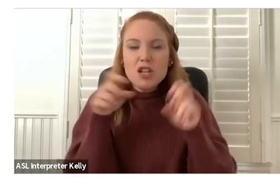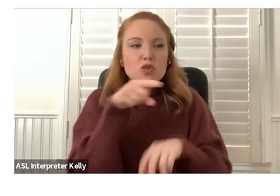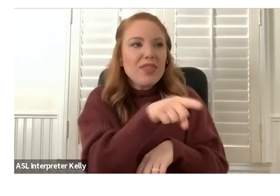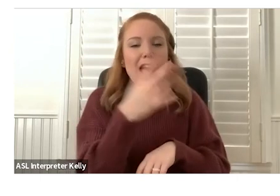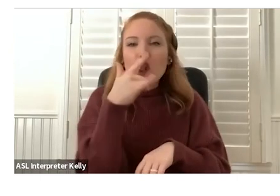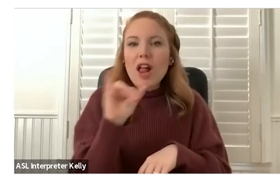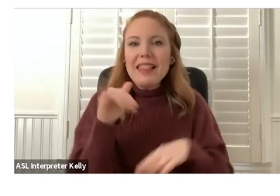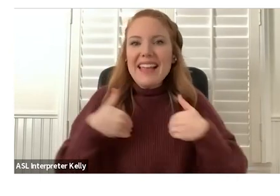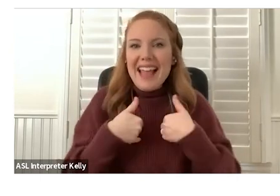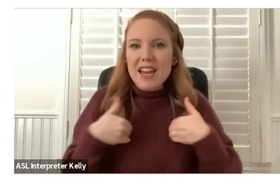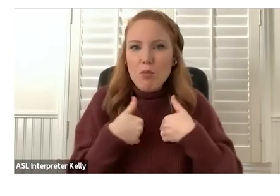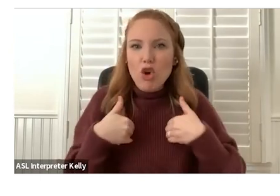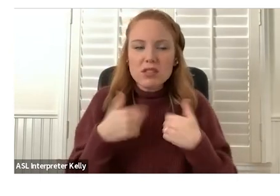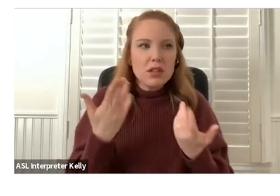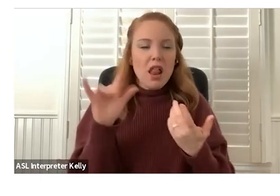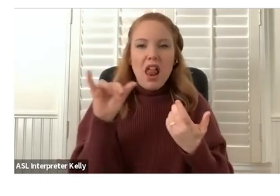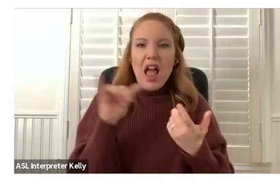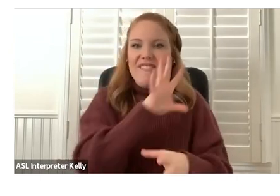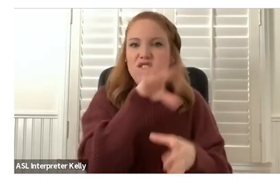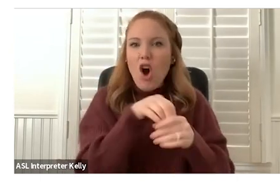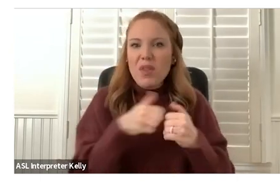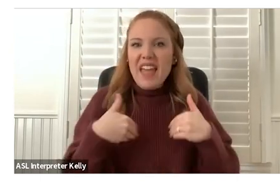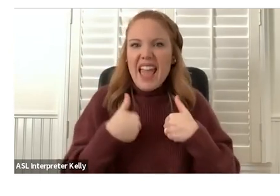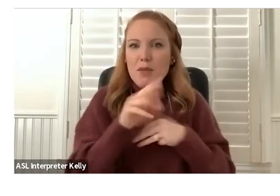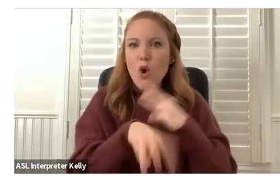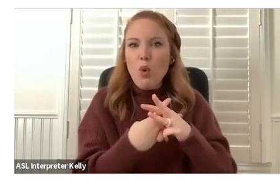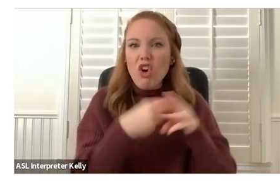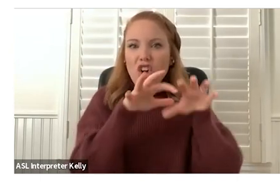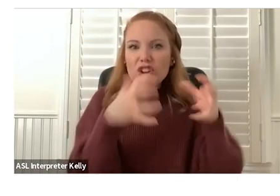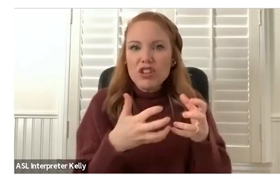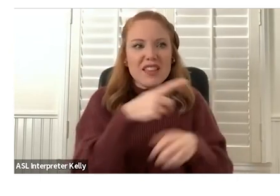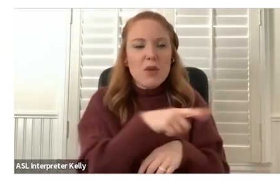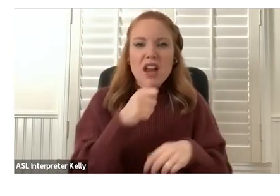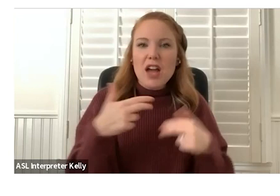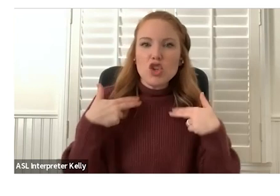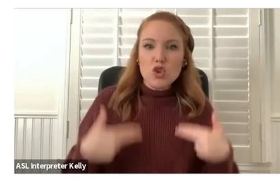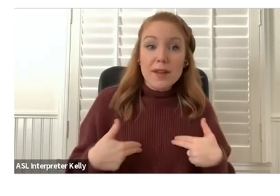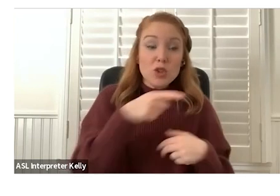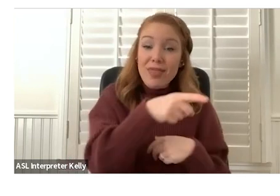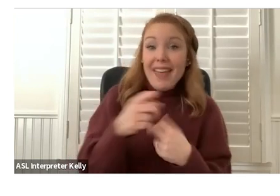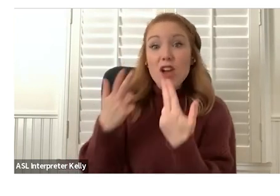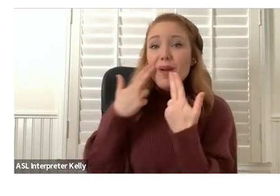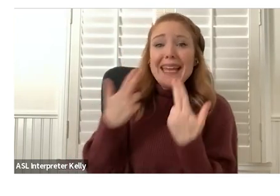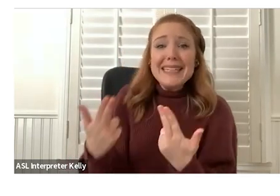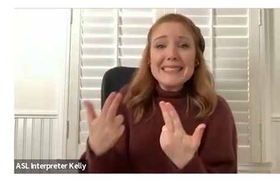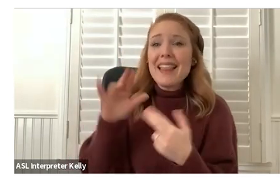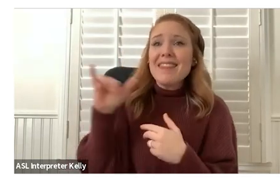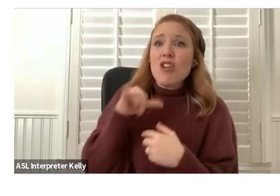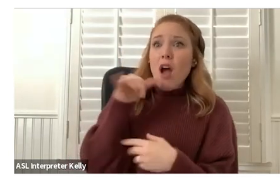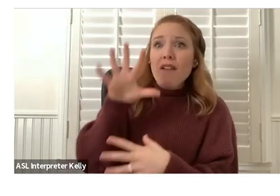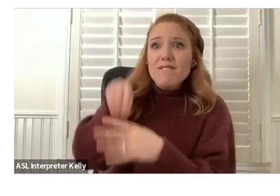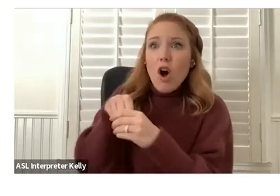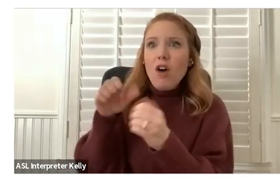and encountering the native tribes of these lands, the trope of the noble savage is key to understanding